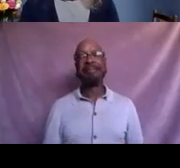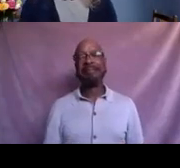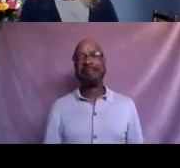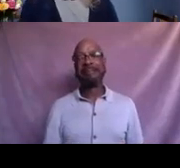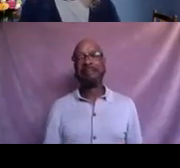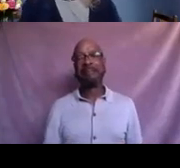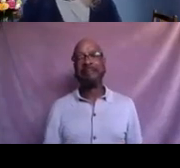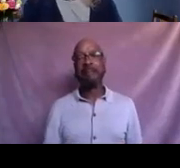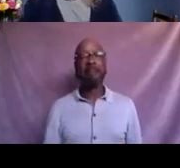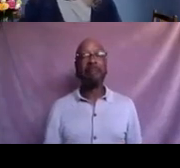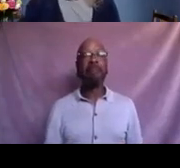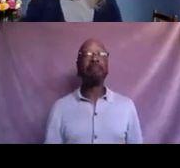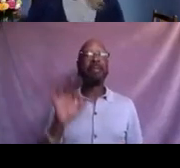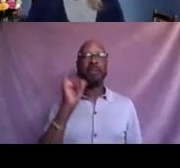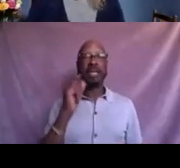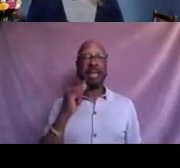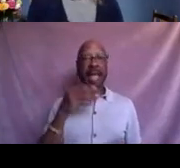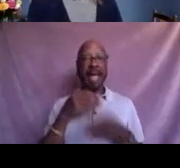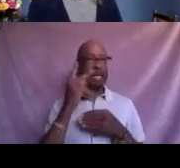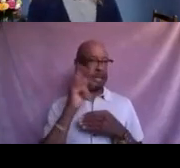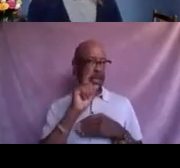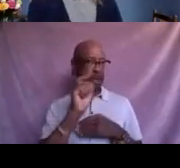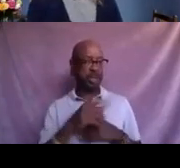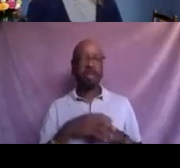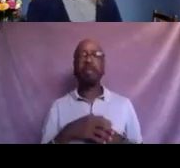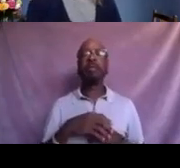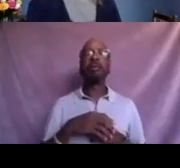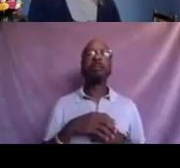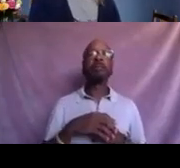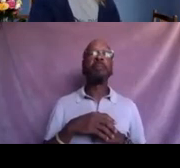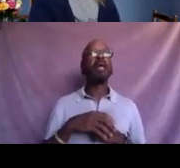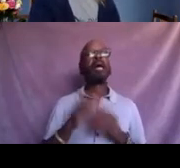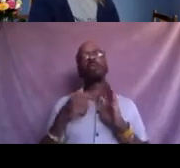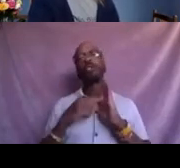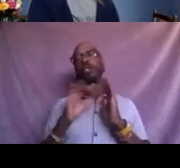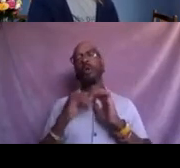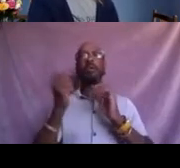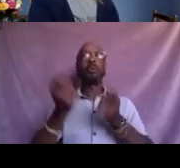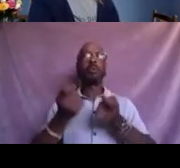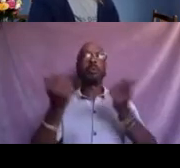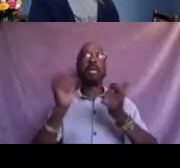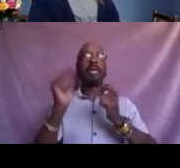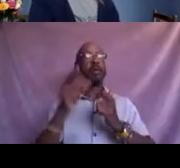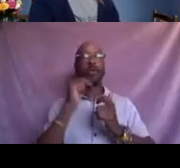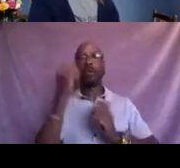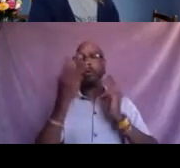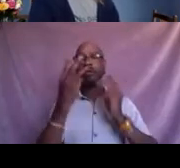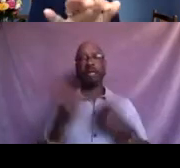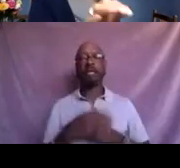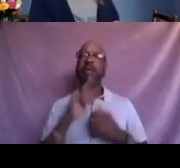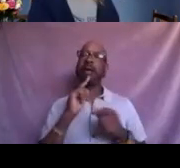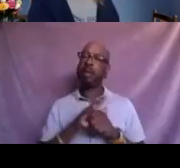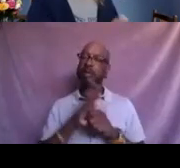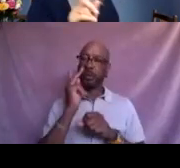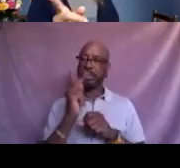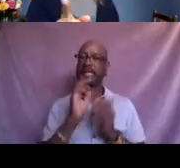If you didn't add, I see a question, if you didn't add a section or a room, I'm going to show you how to edit those later. Don't worry about it. I promise it's coming.